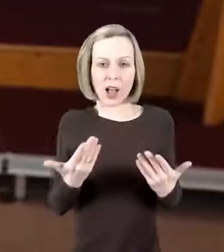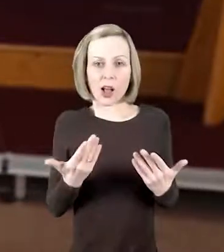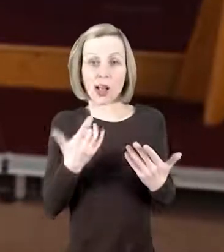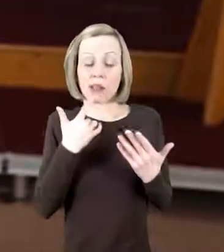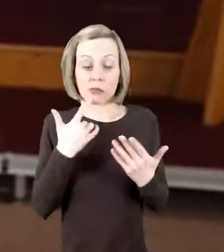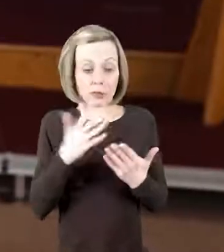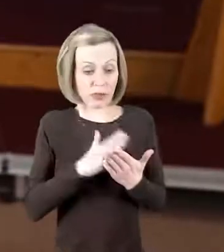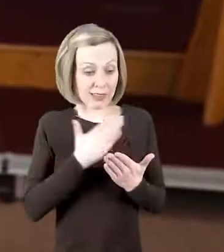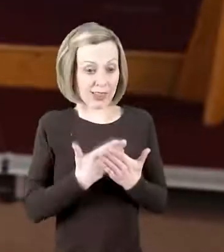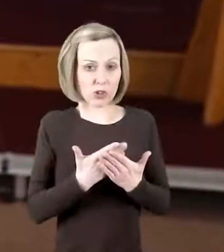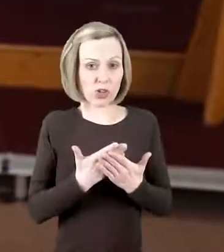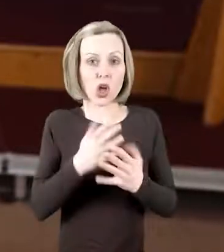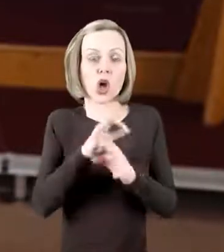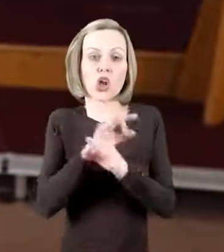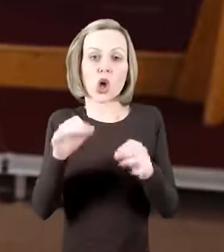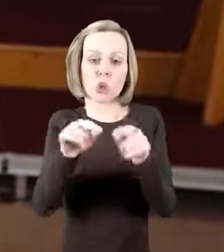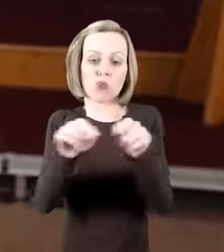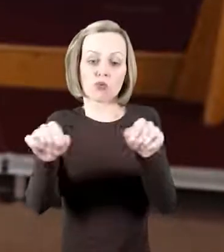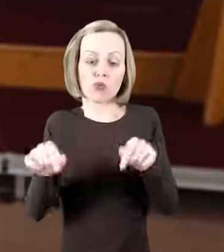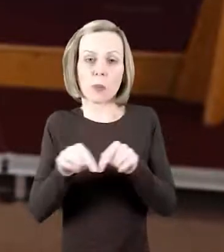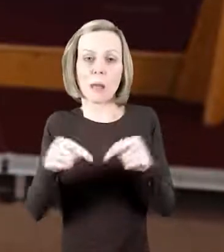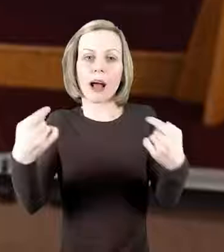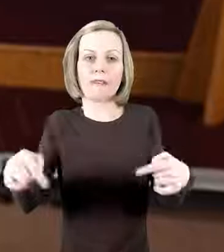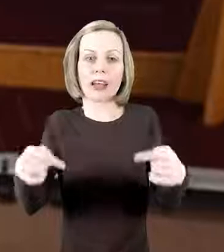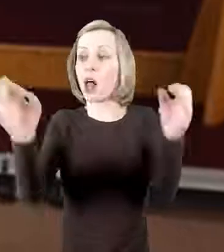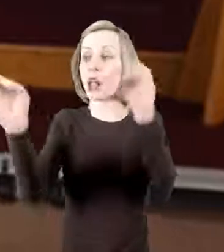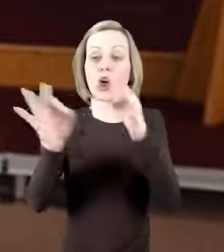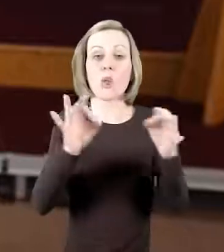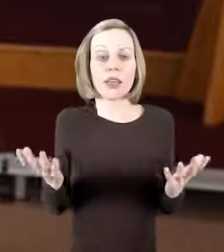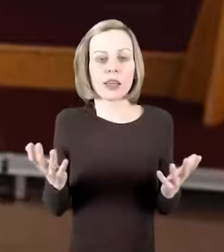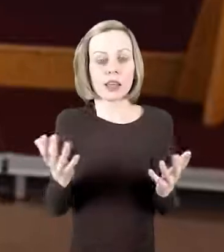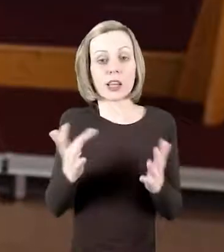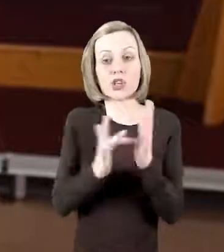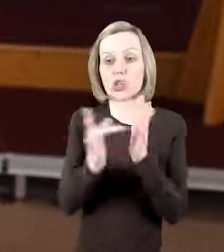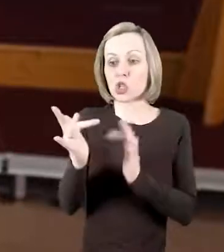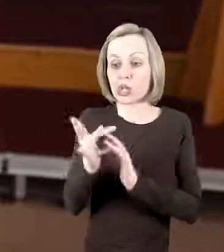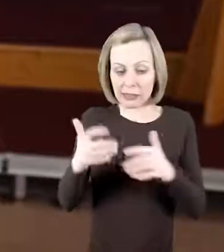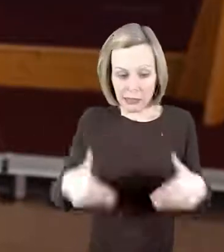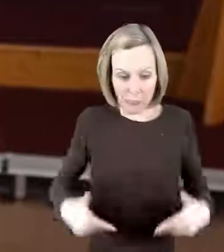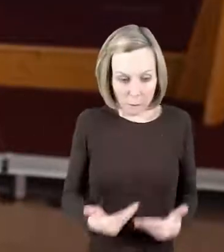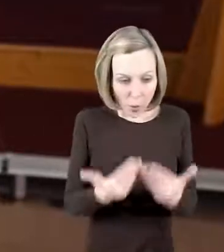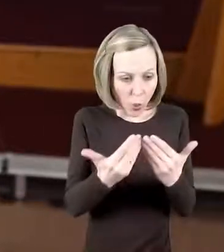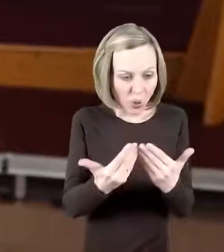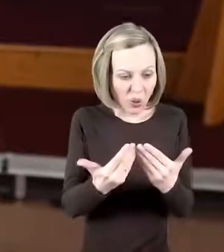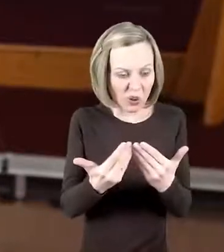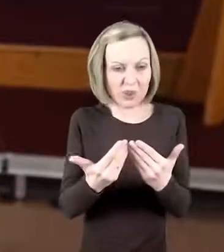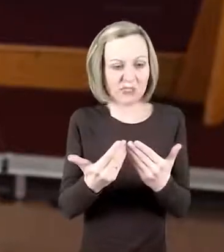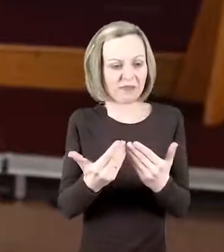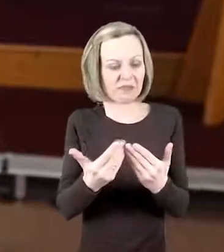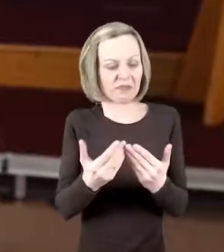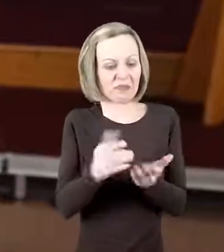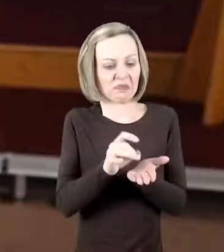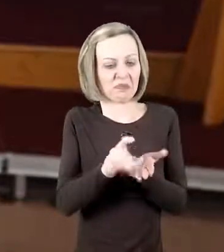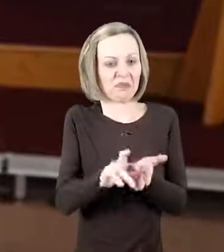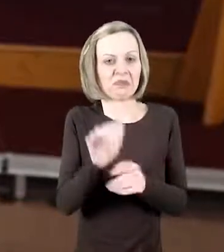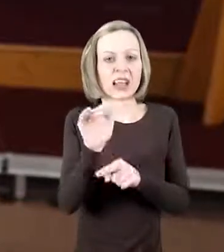is very much one of there is no room, there was no guest room. Jesus was born an outsider. He had to,